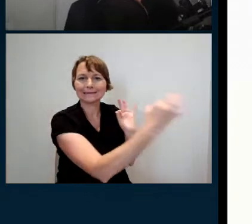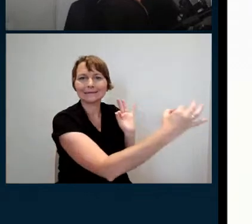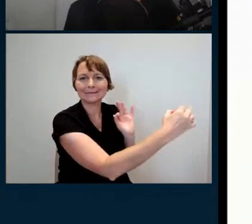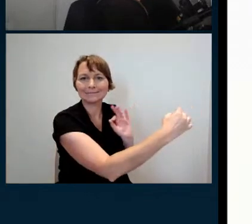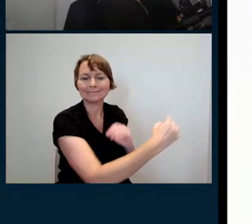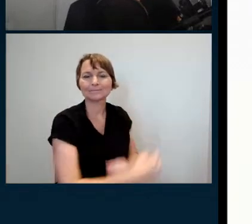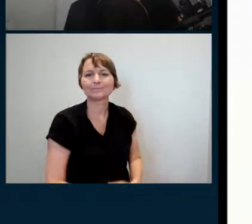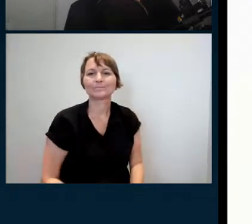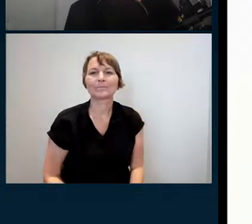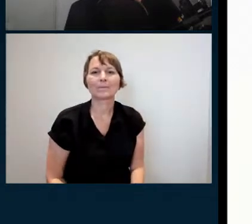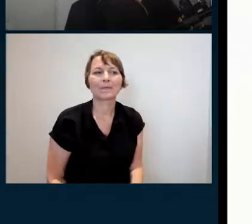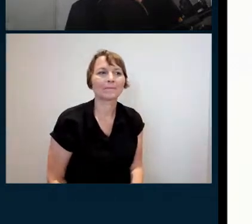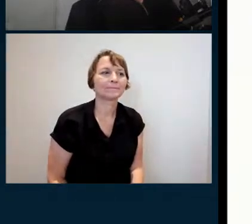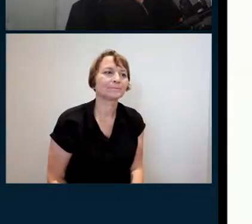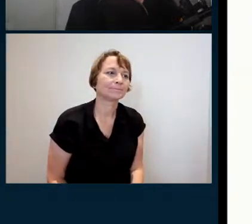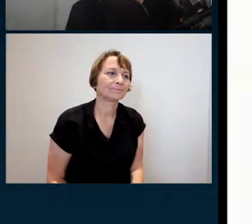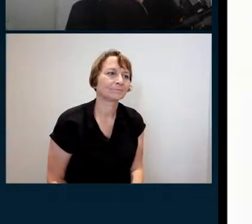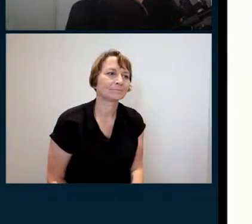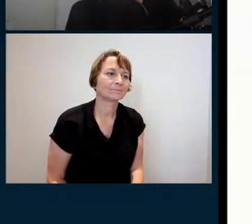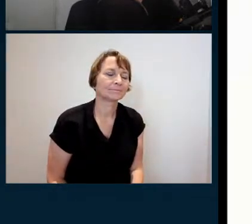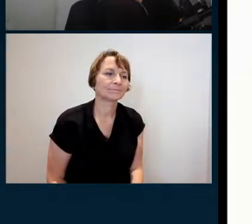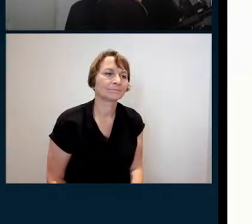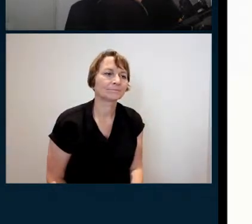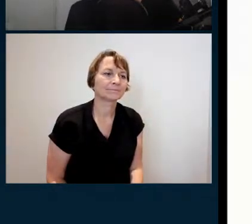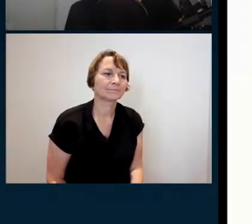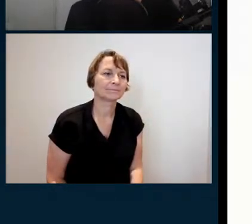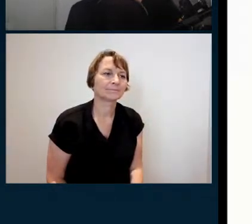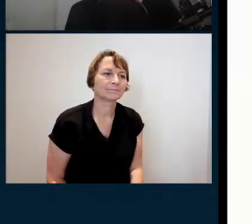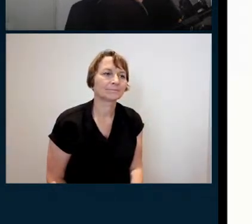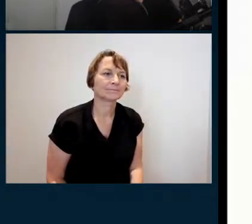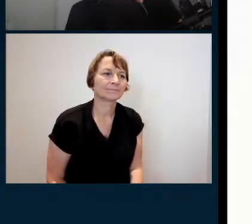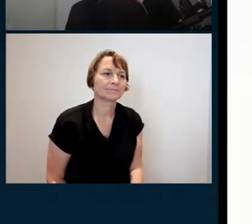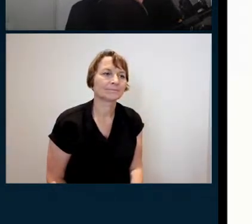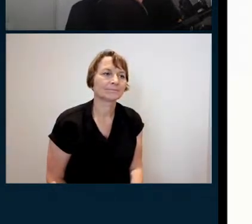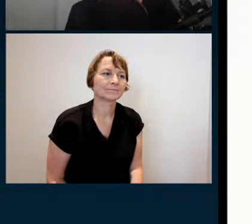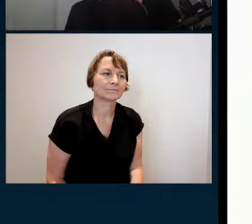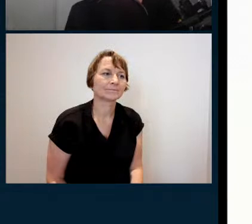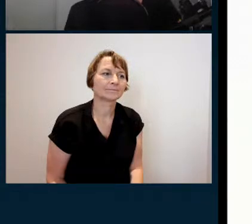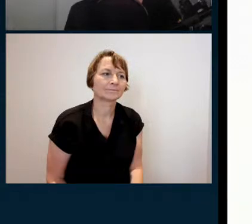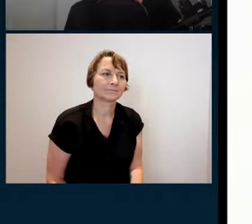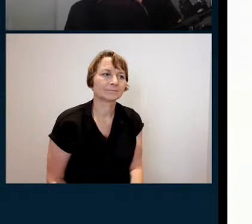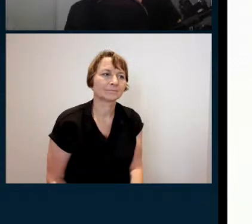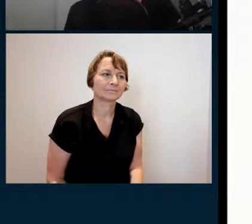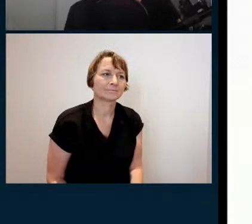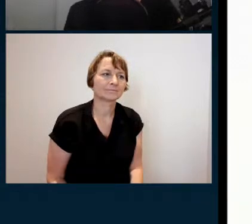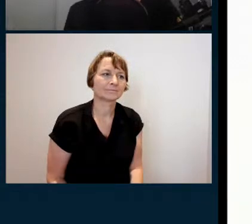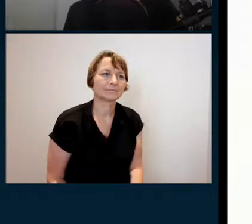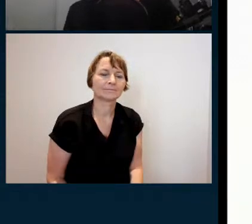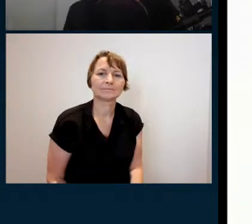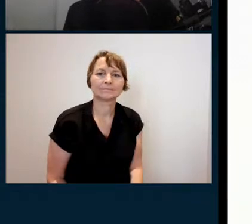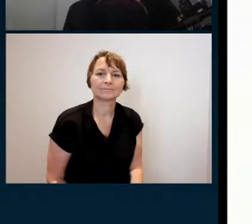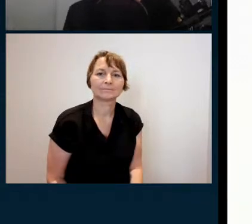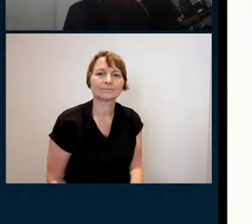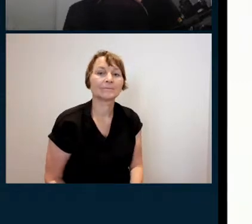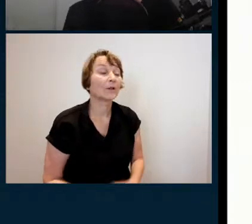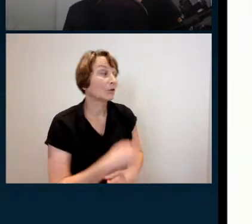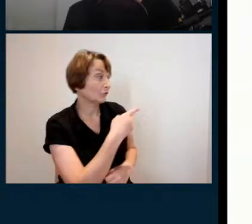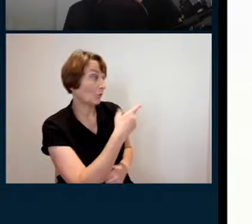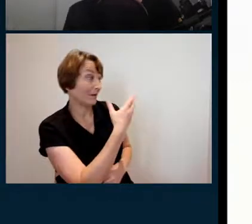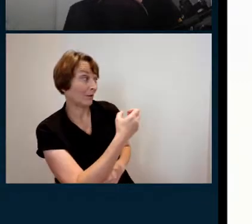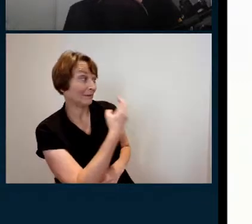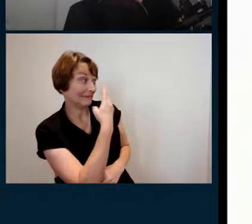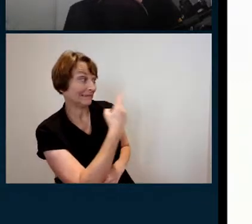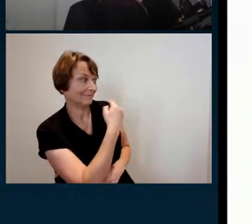which is just the resource ID of that resource that needs to be deleted, the storage account in this case.